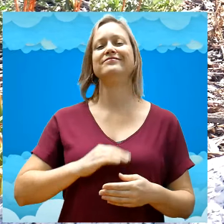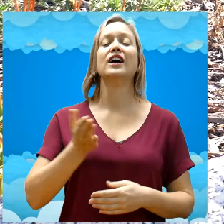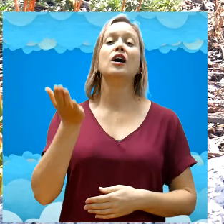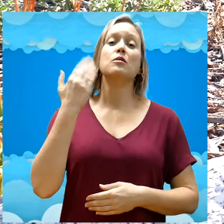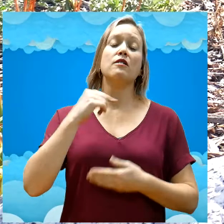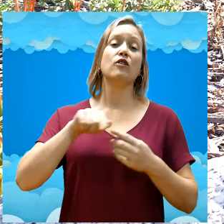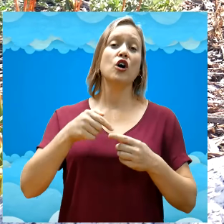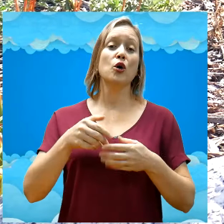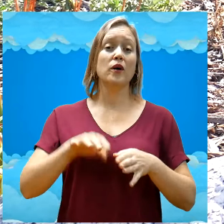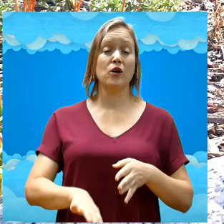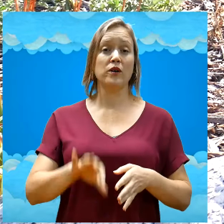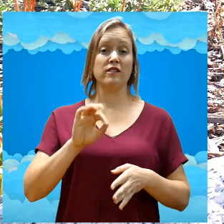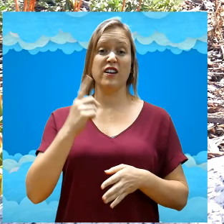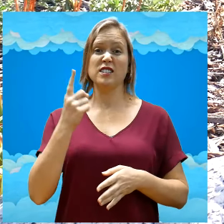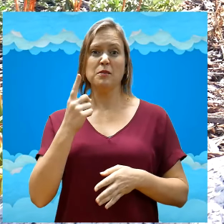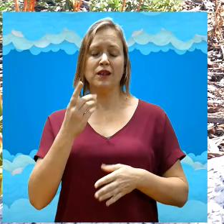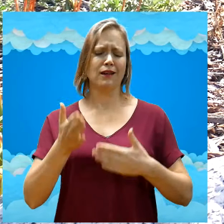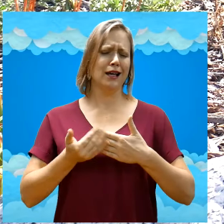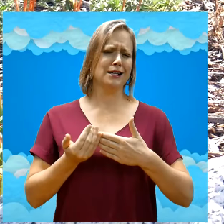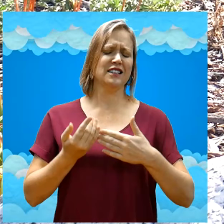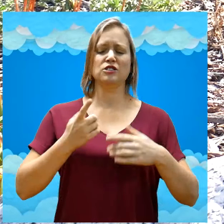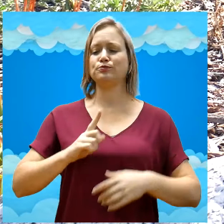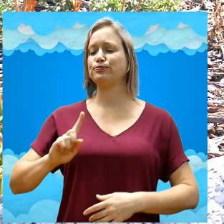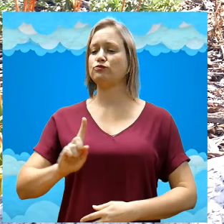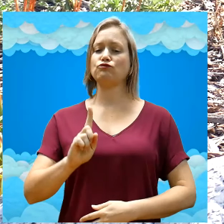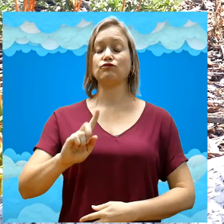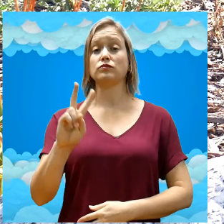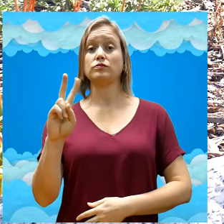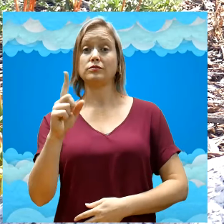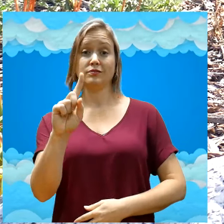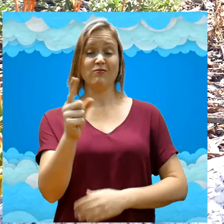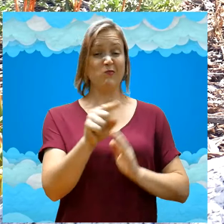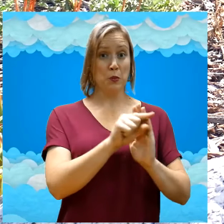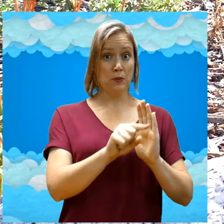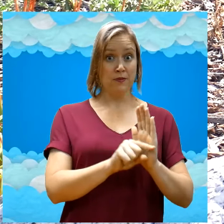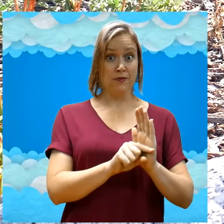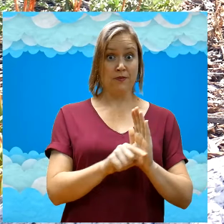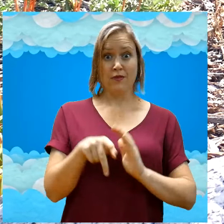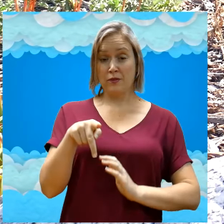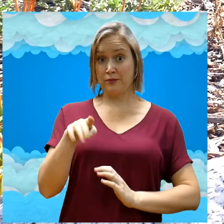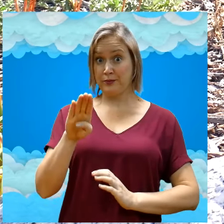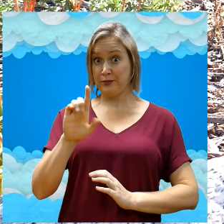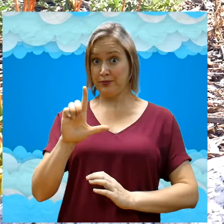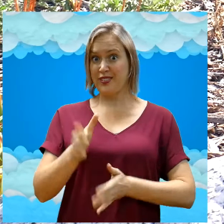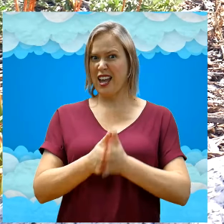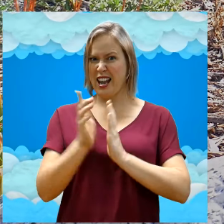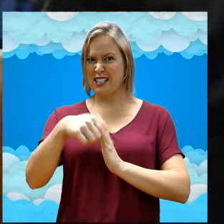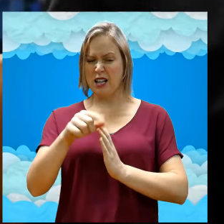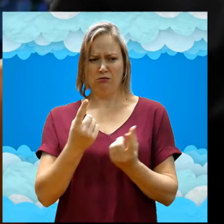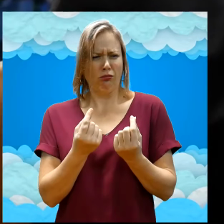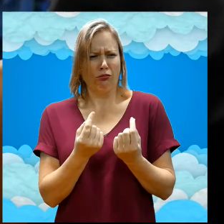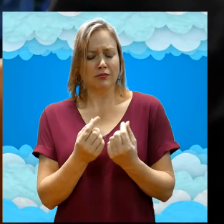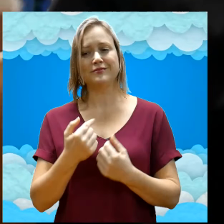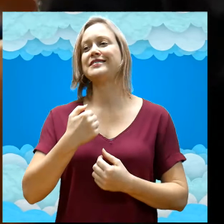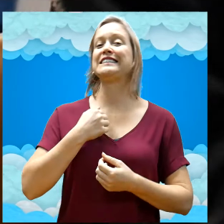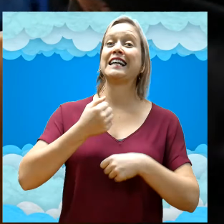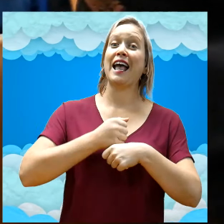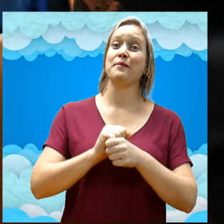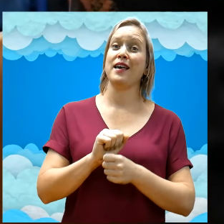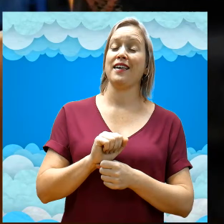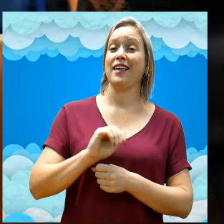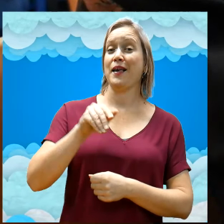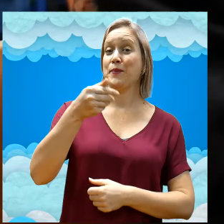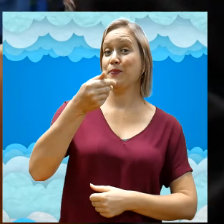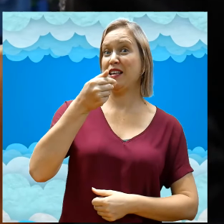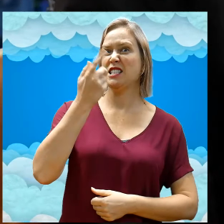find a segment, the easiest way is to wander on over to second and first grade PBL and ask the kids what they're up to. I'm making pizza for